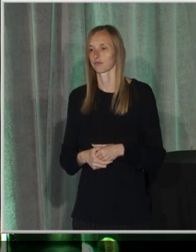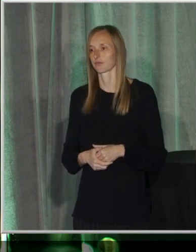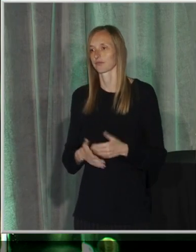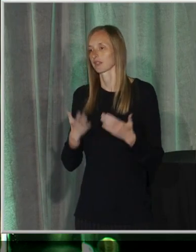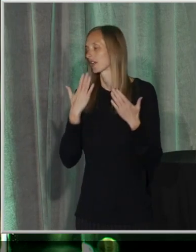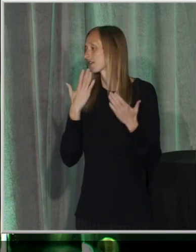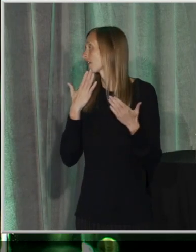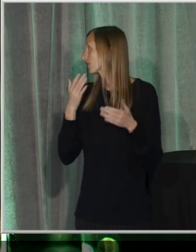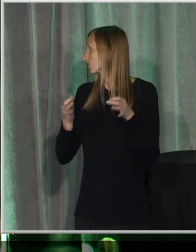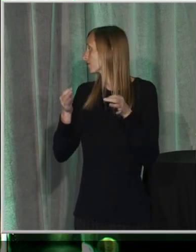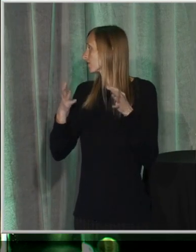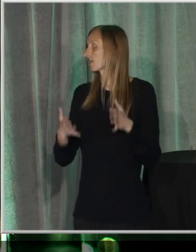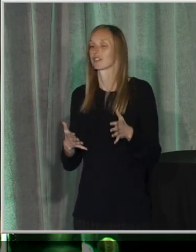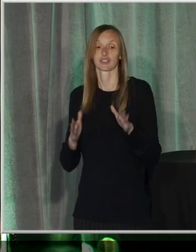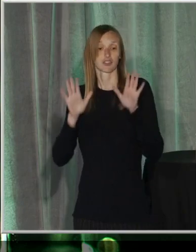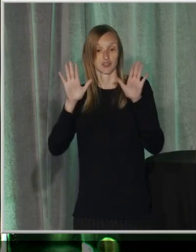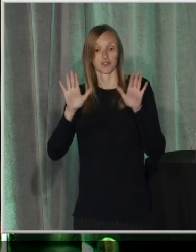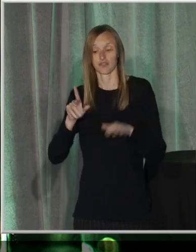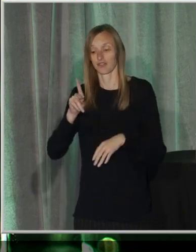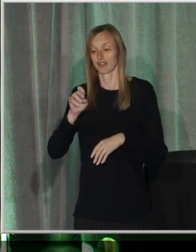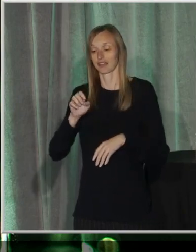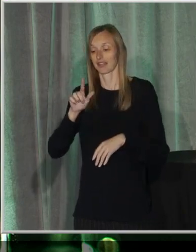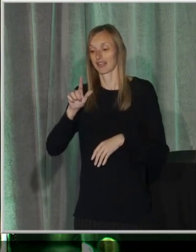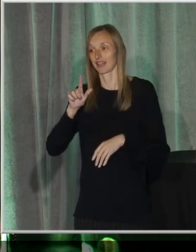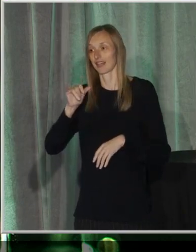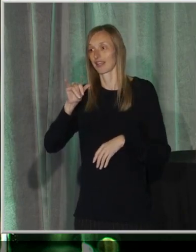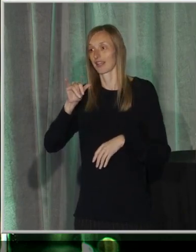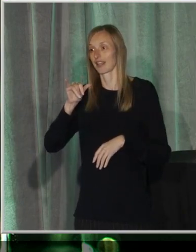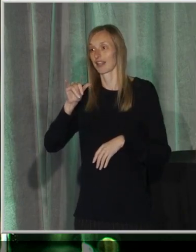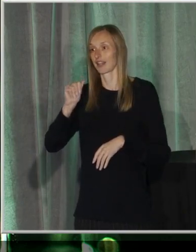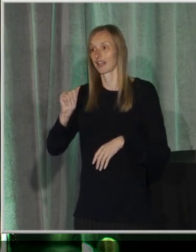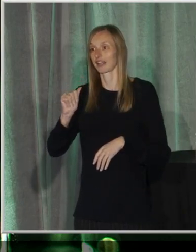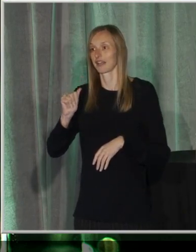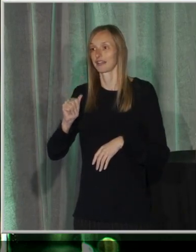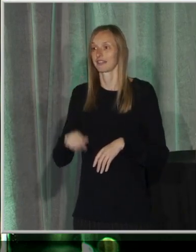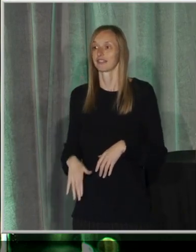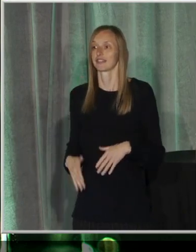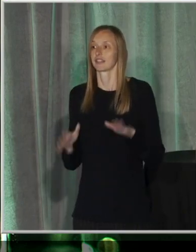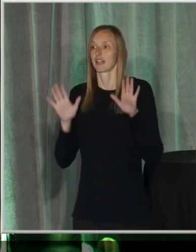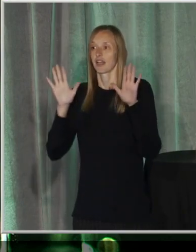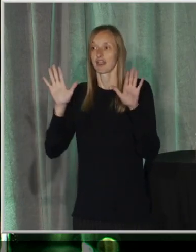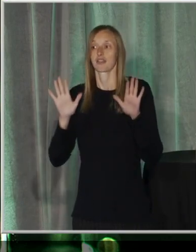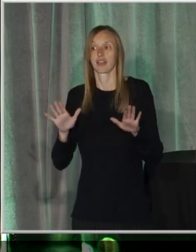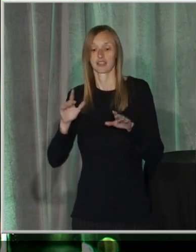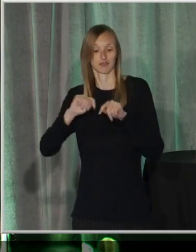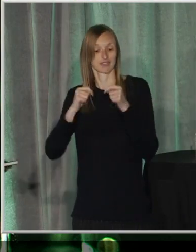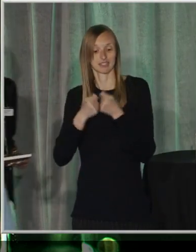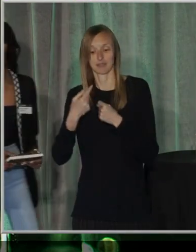judges. Great job, Kellia. And great job, Team Huuzagro.